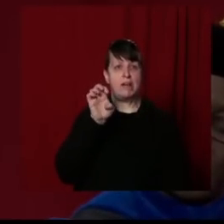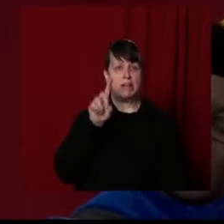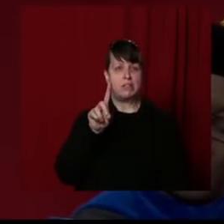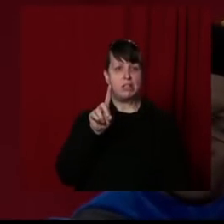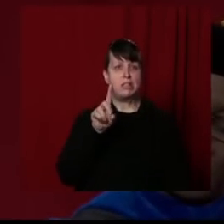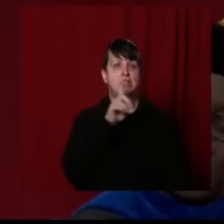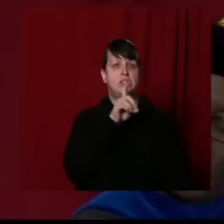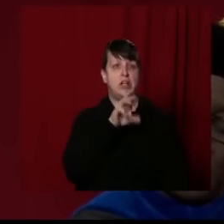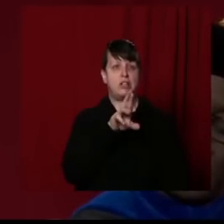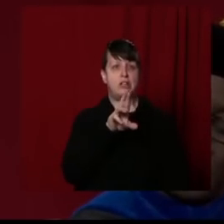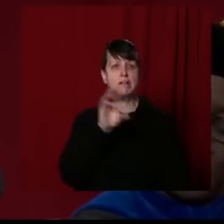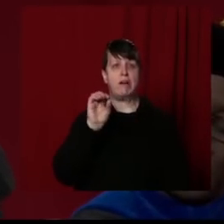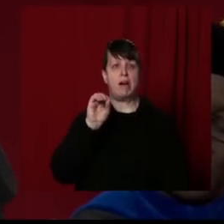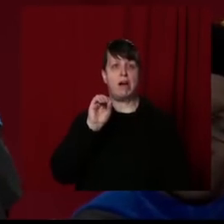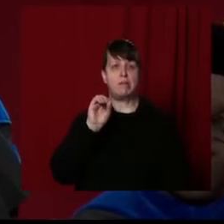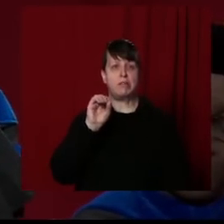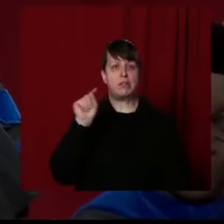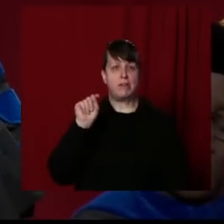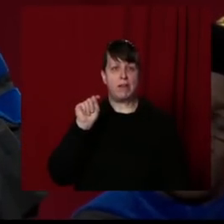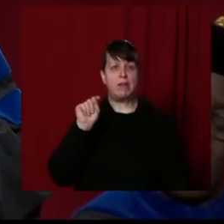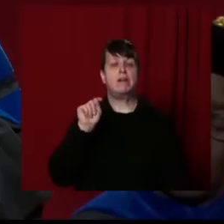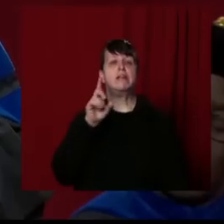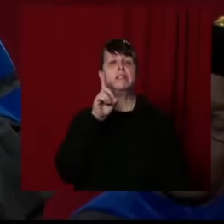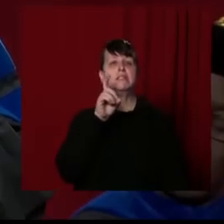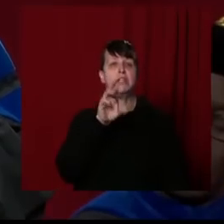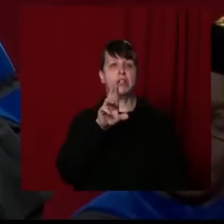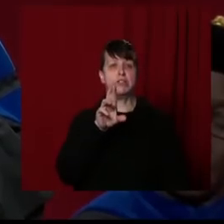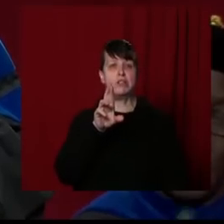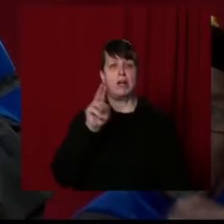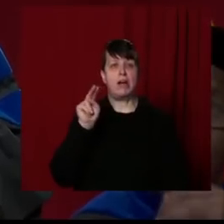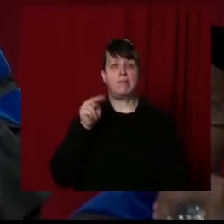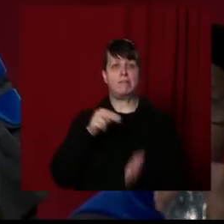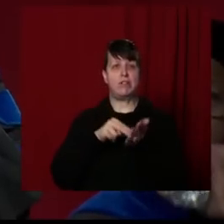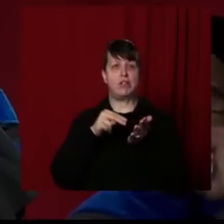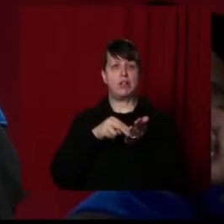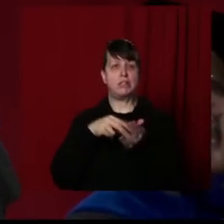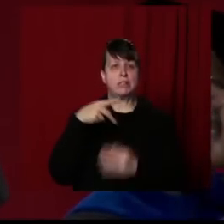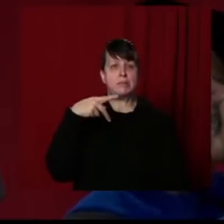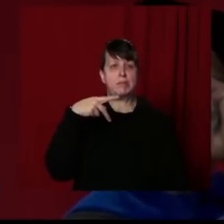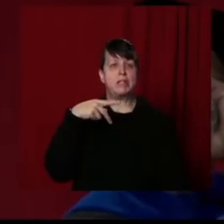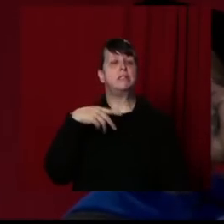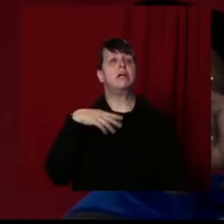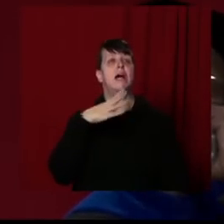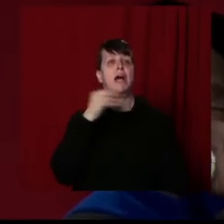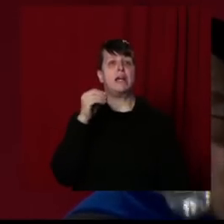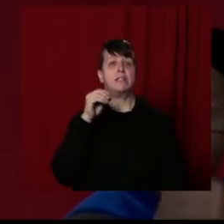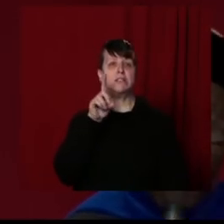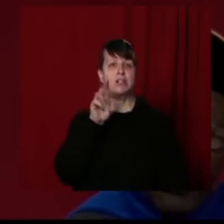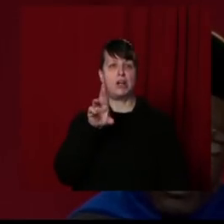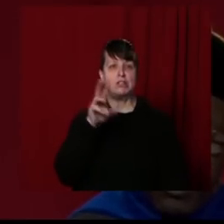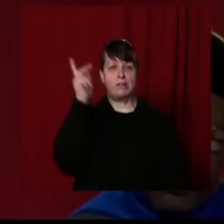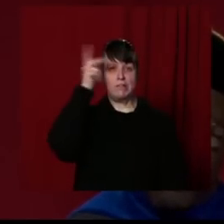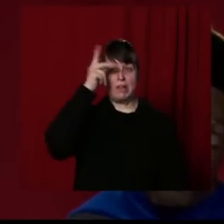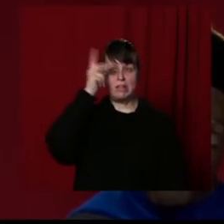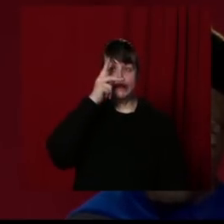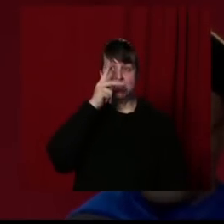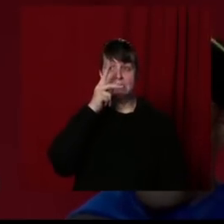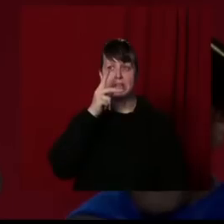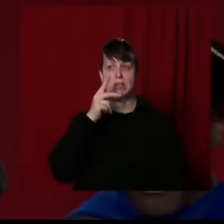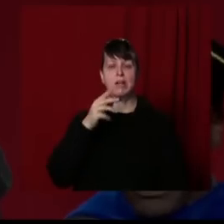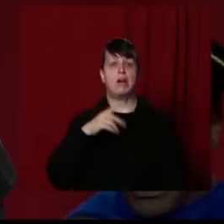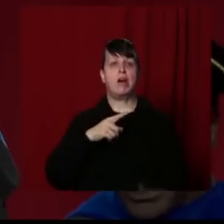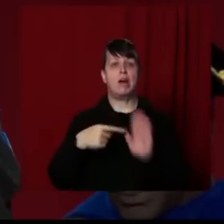of Occupational Therapy, Doctor of Nursing Practice, and Doctor of Philosophy are